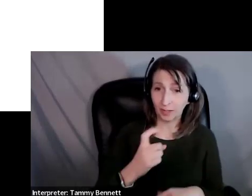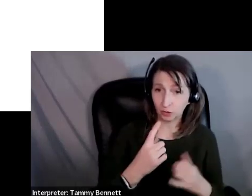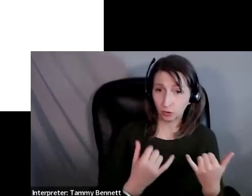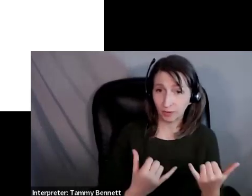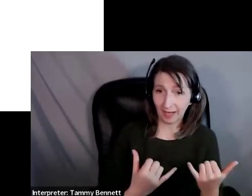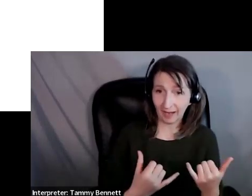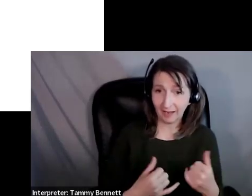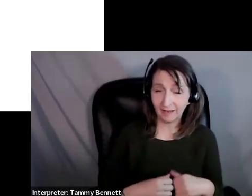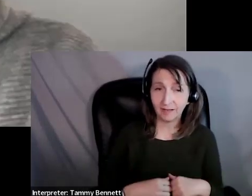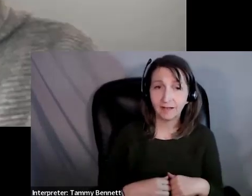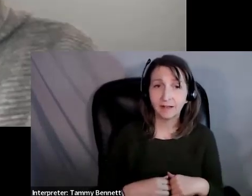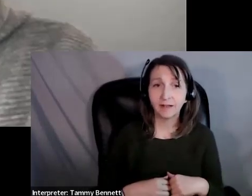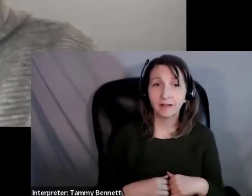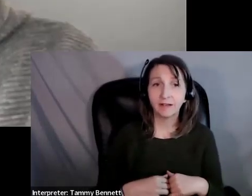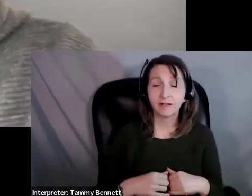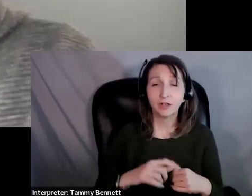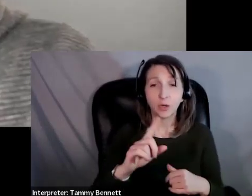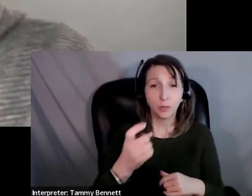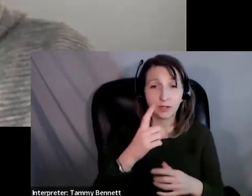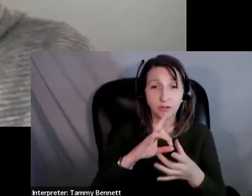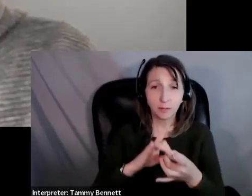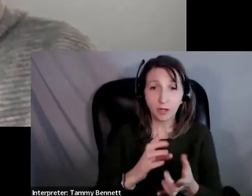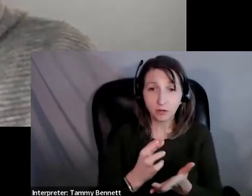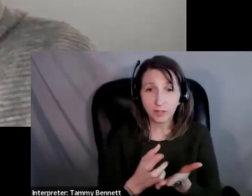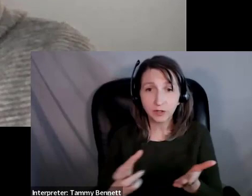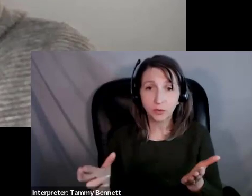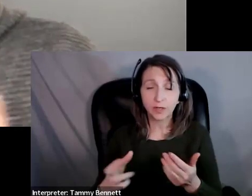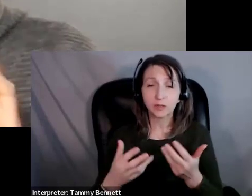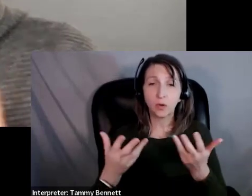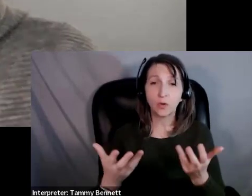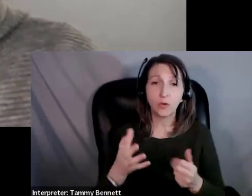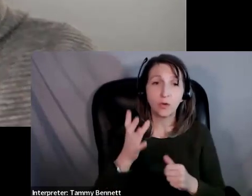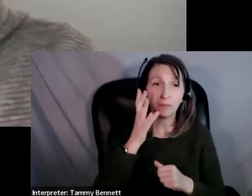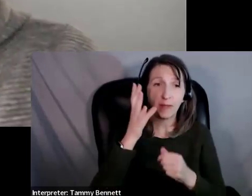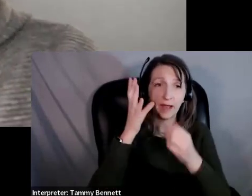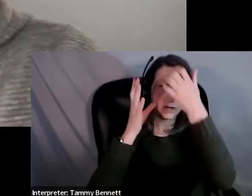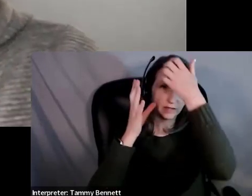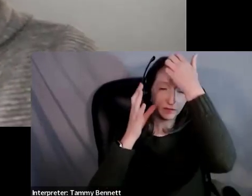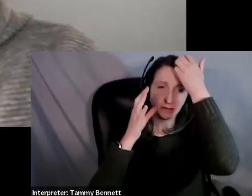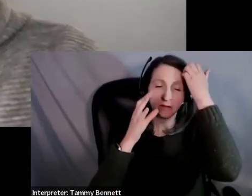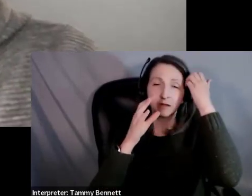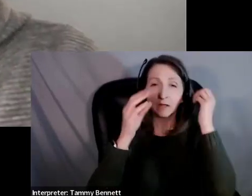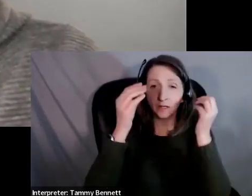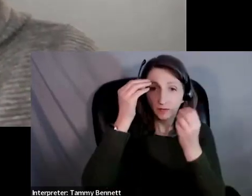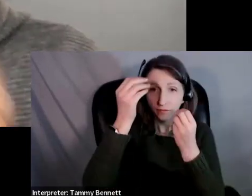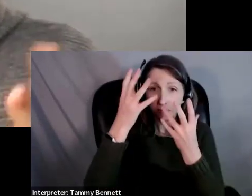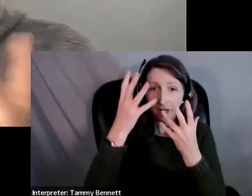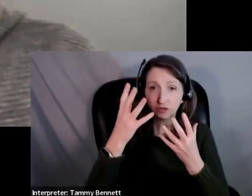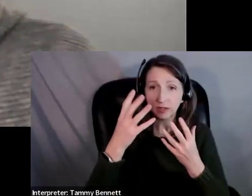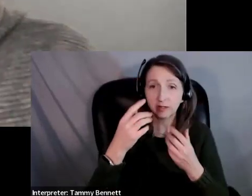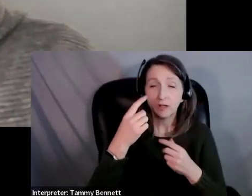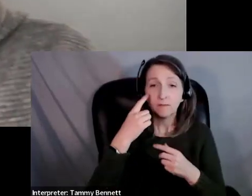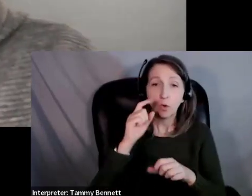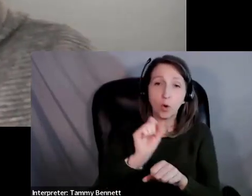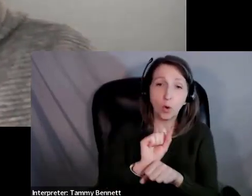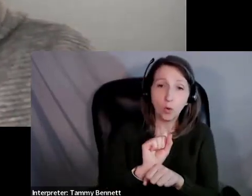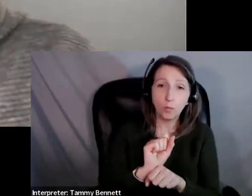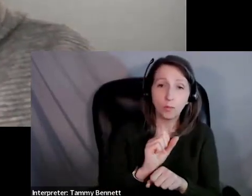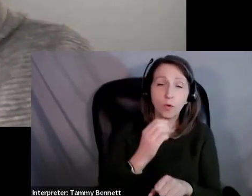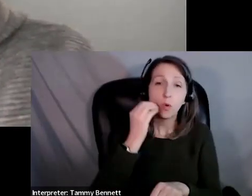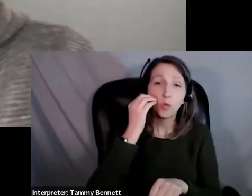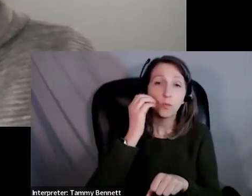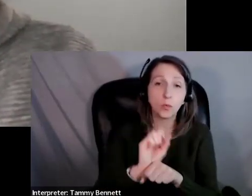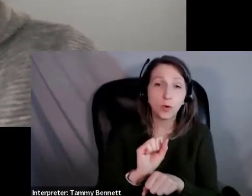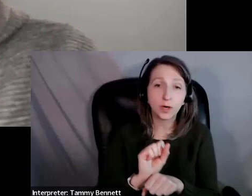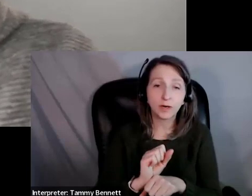resources that I've made, um, or any of the parent, um, information that I have in terms of different homework and sets of things like